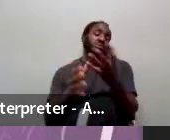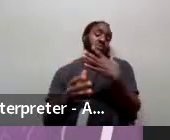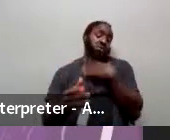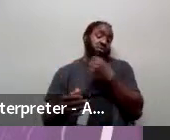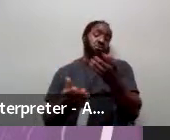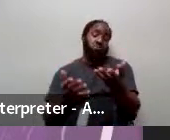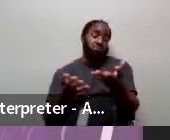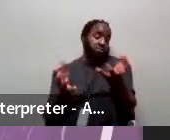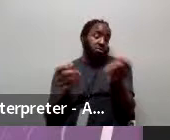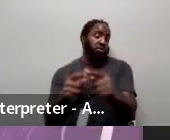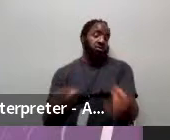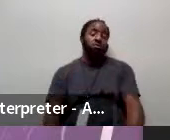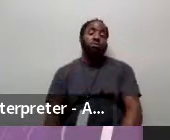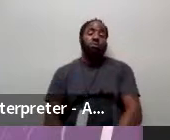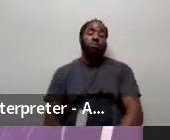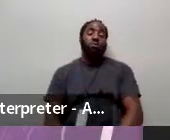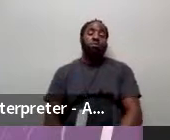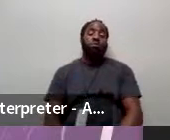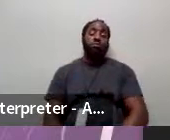Okay, there I go.